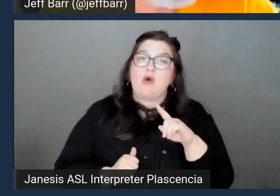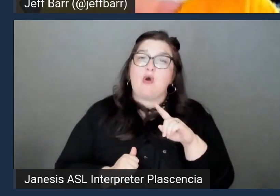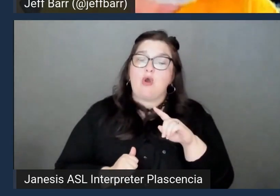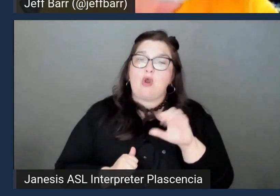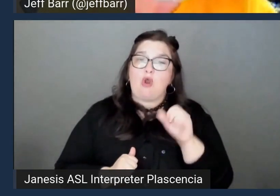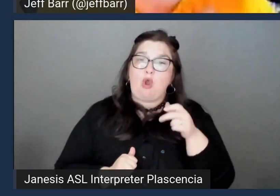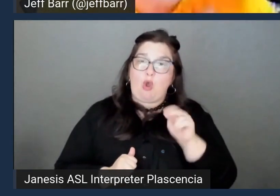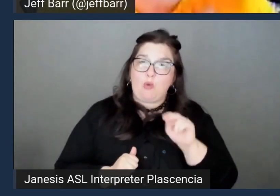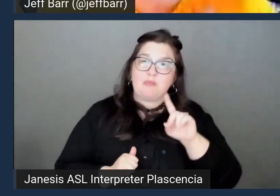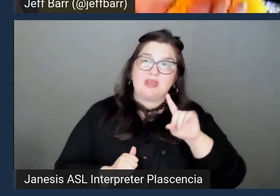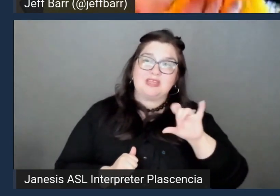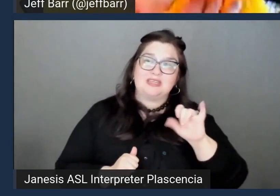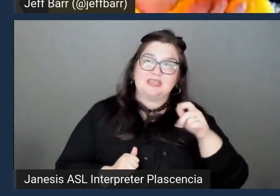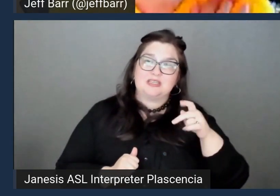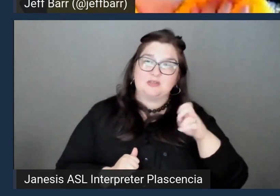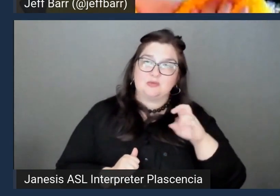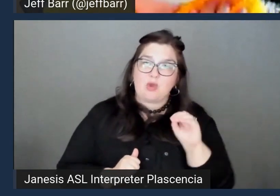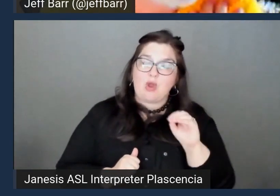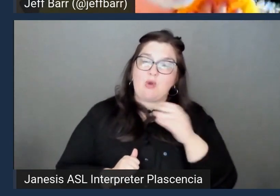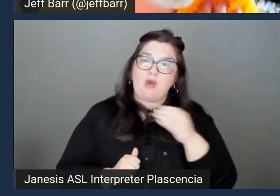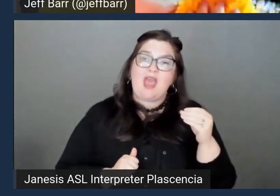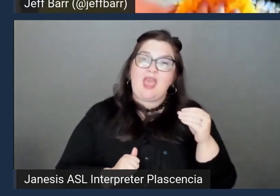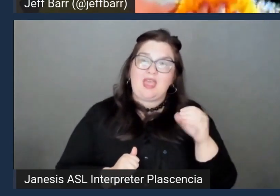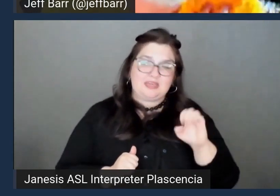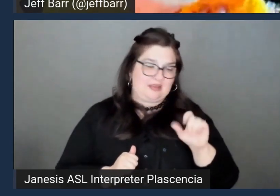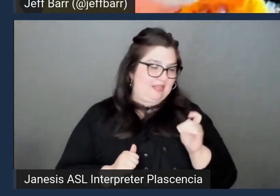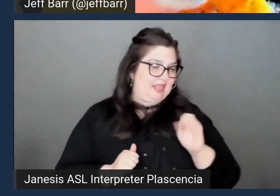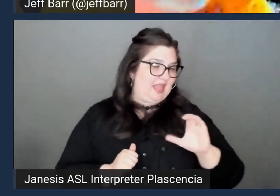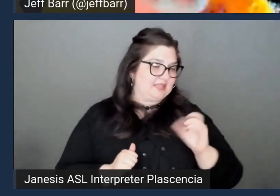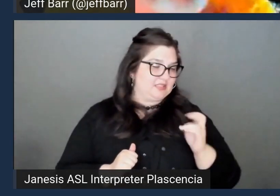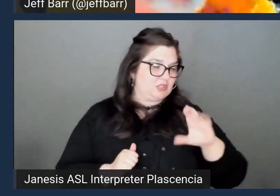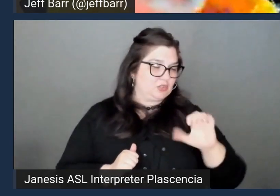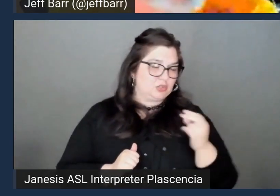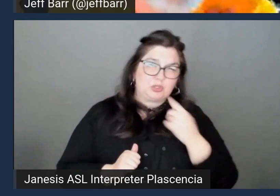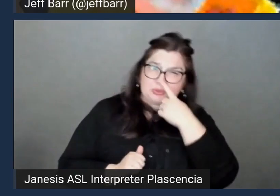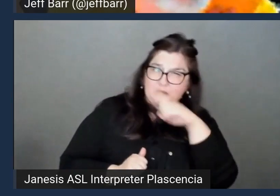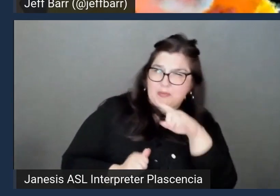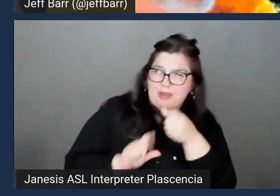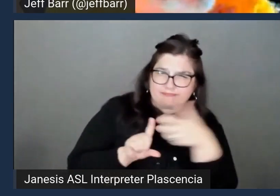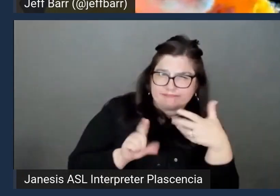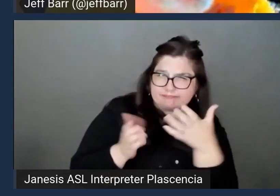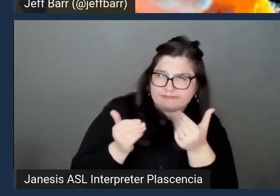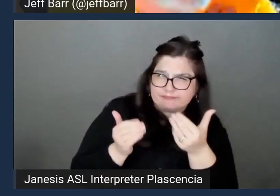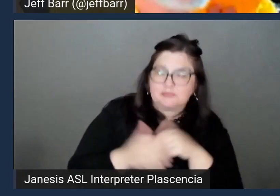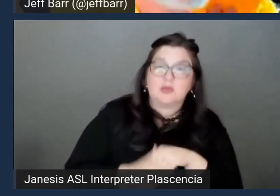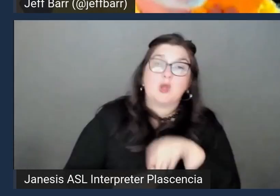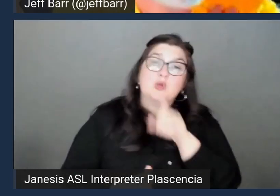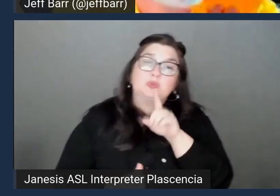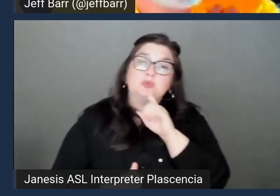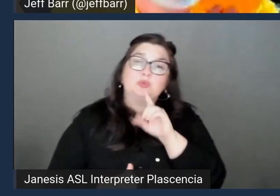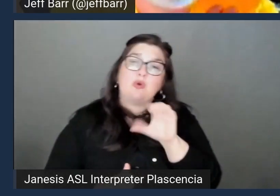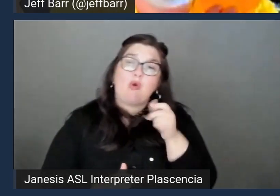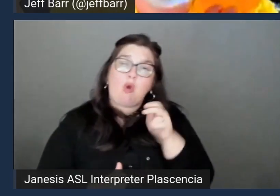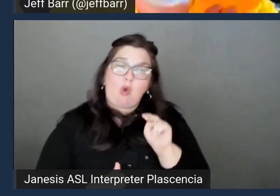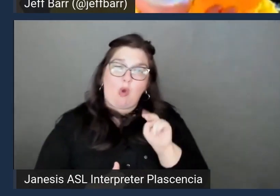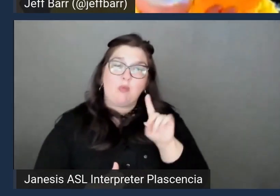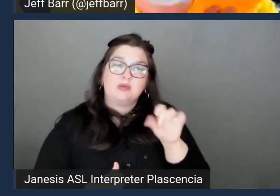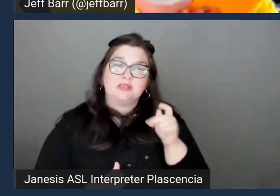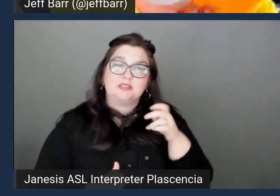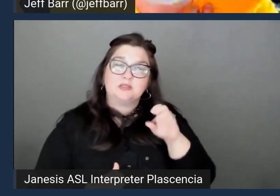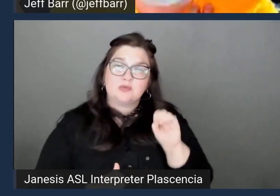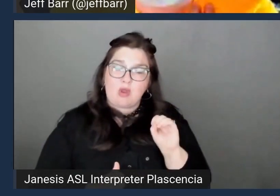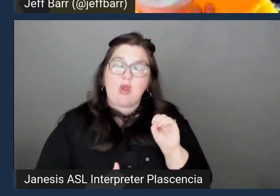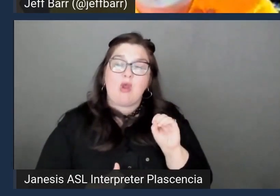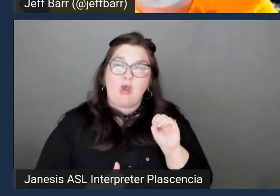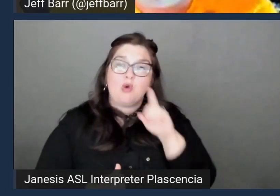and OpenSearch itself? Sure. Open distro for Elasticsearch was really a collection